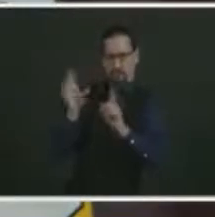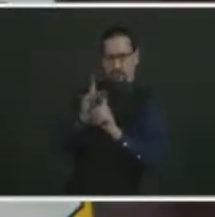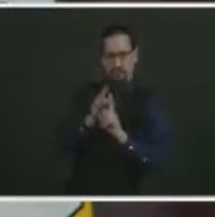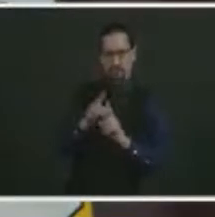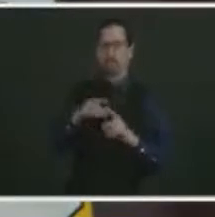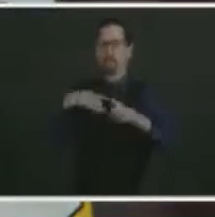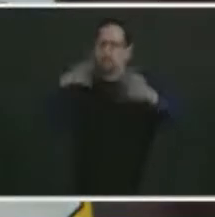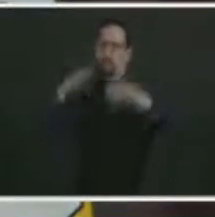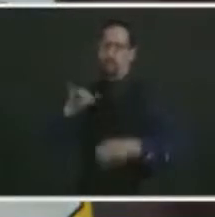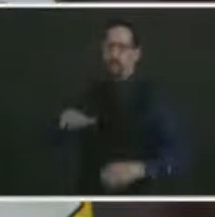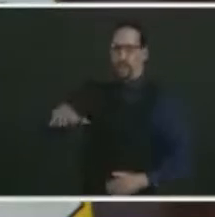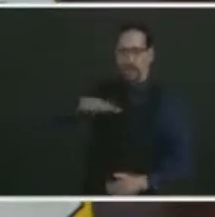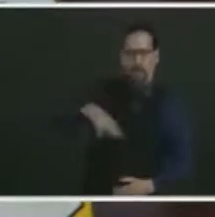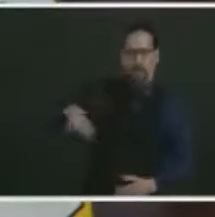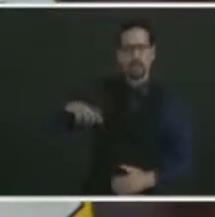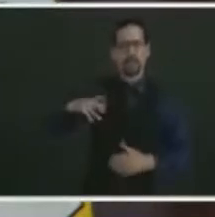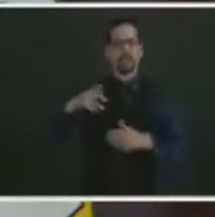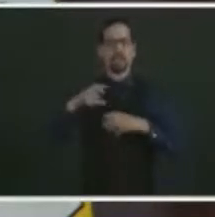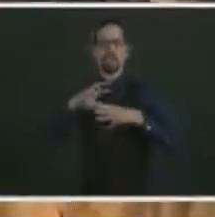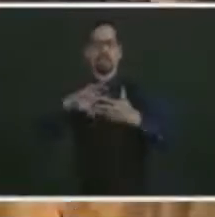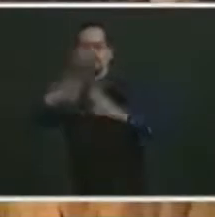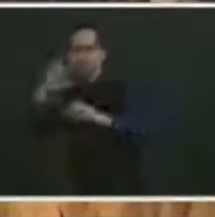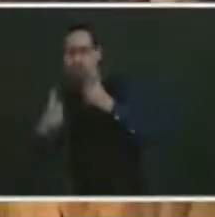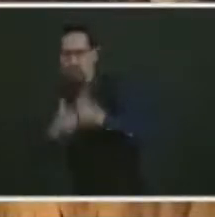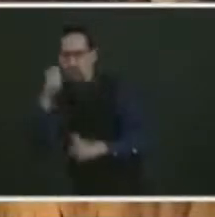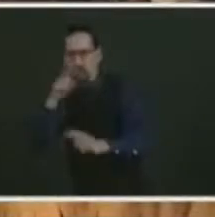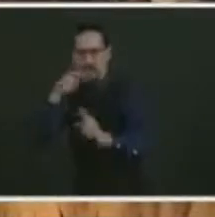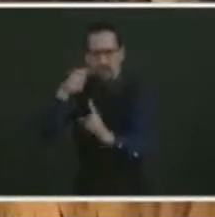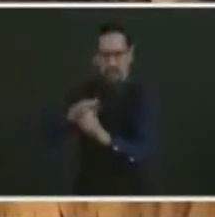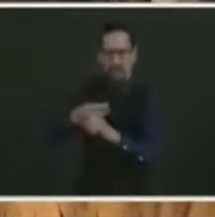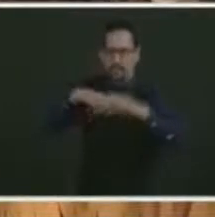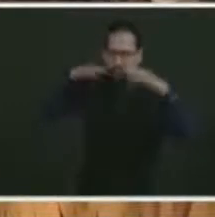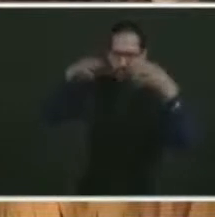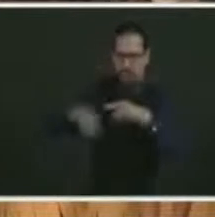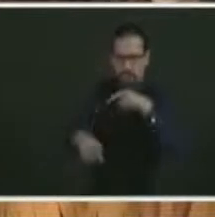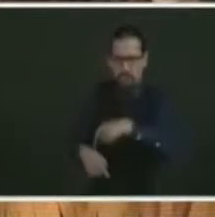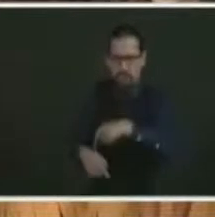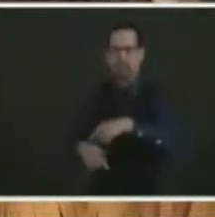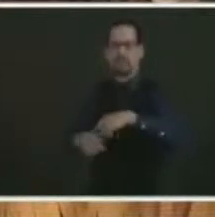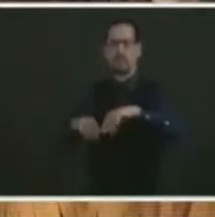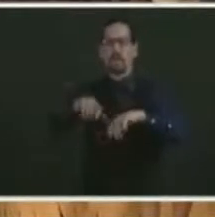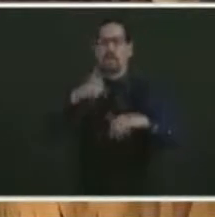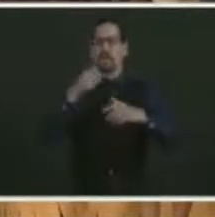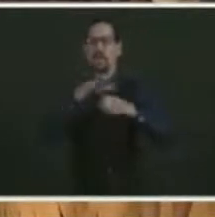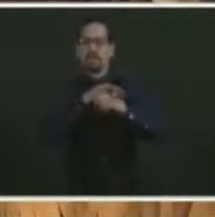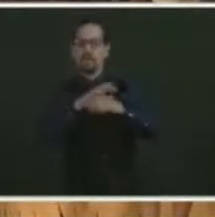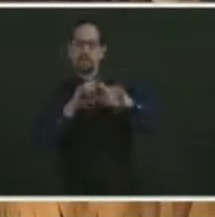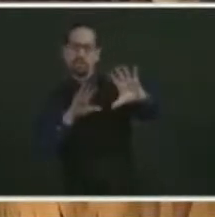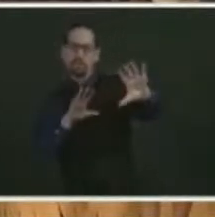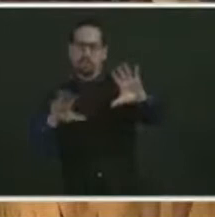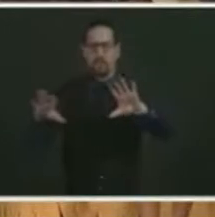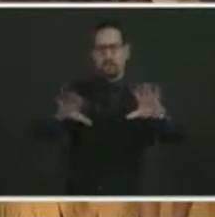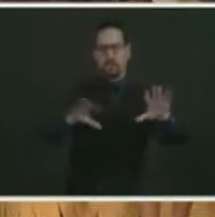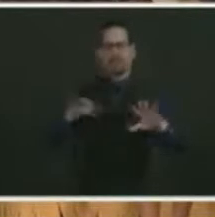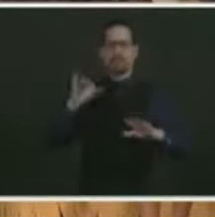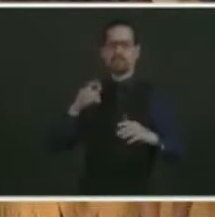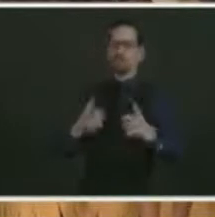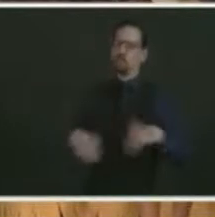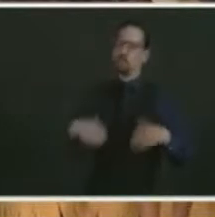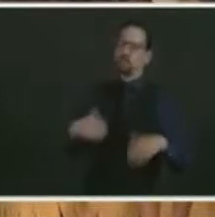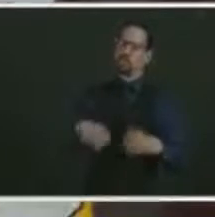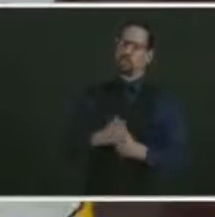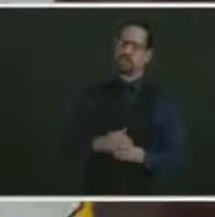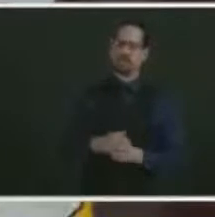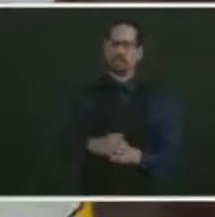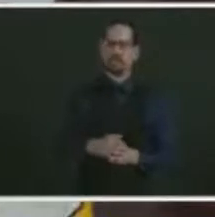the crisis and helping us meet the needs of the crisis. Talk about federal, another stimulus package